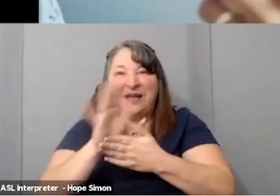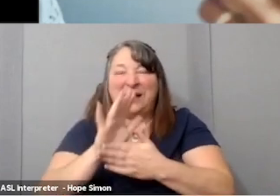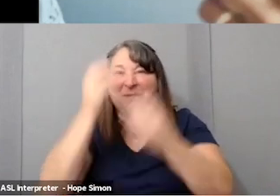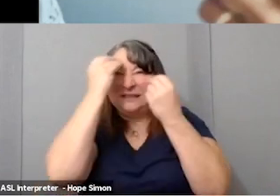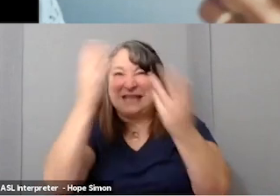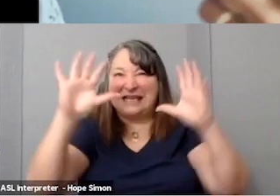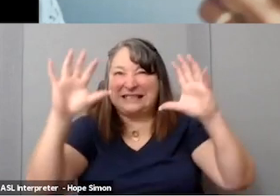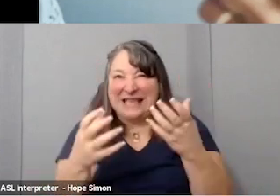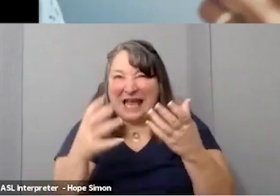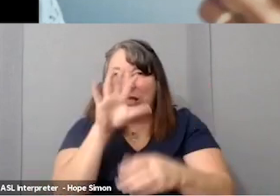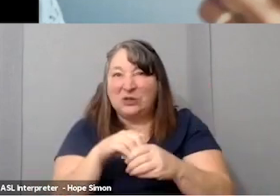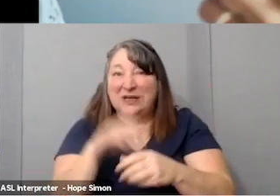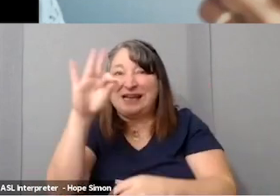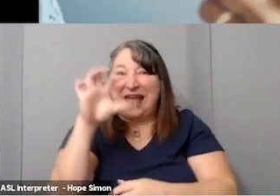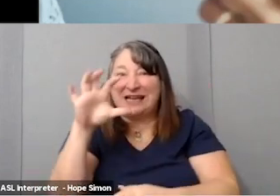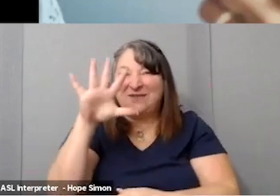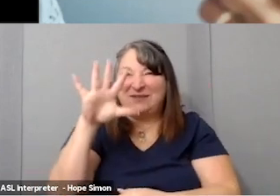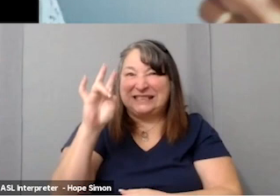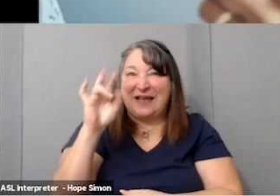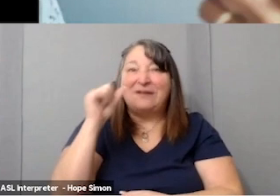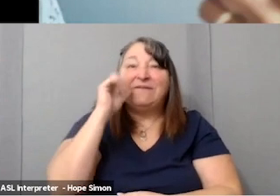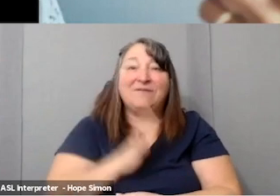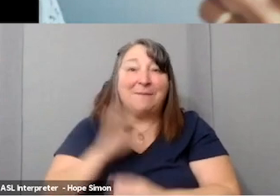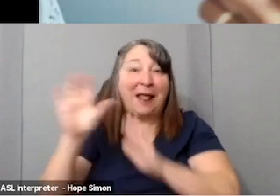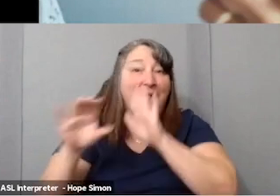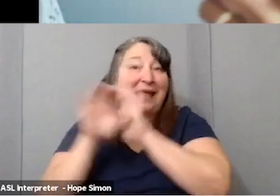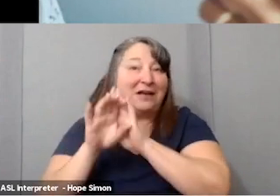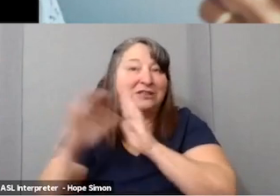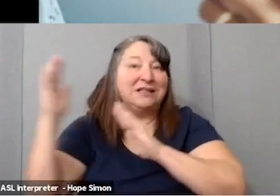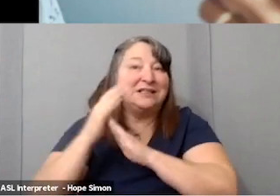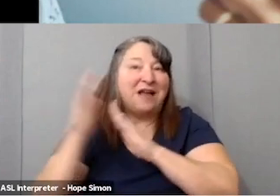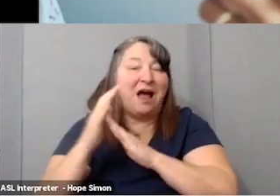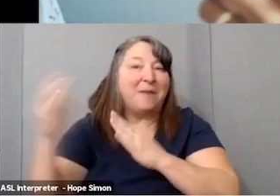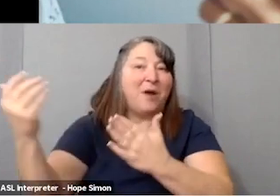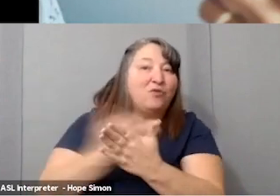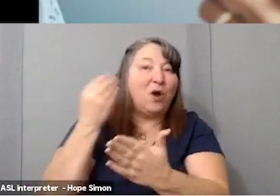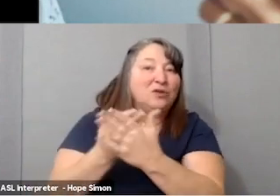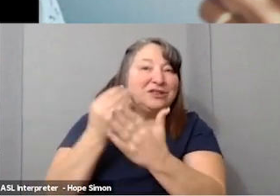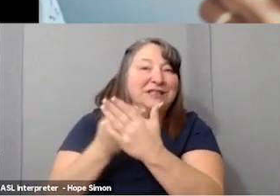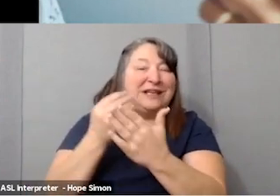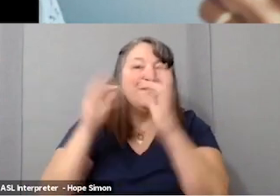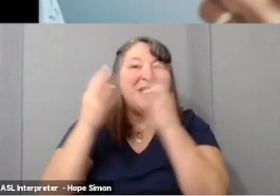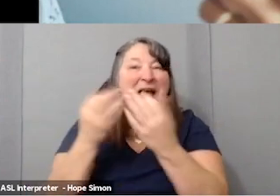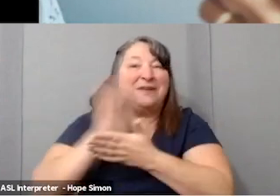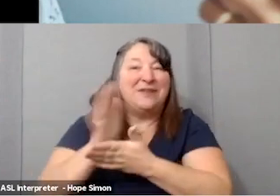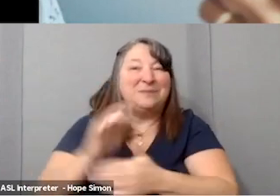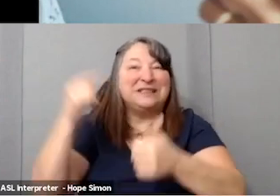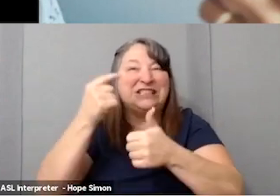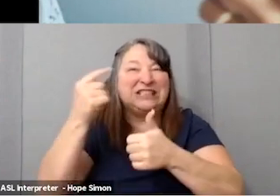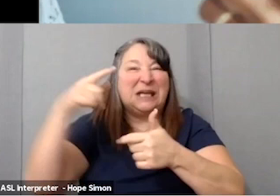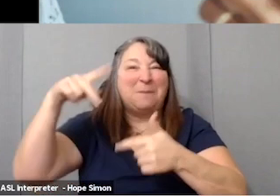included 957 female characters in the top grossing family films rated G, PG, or